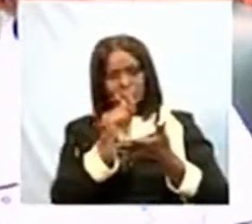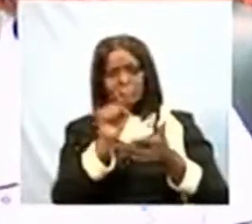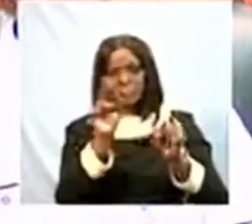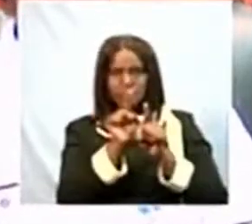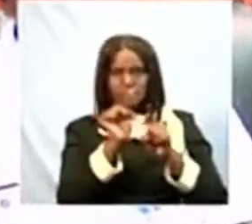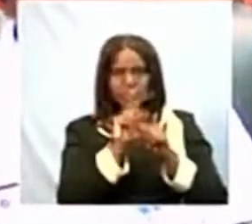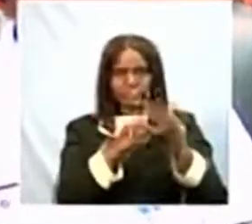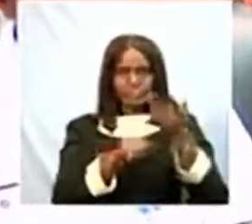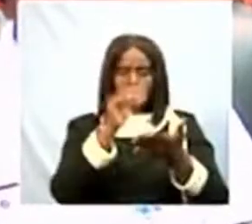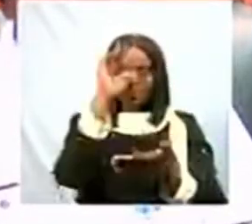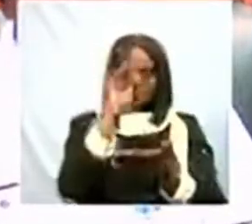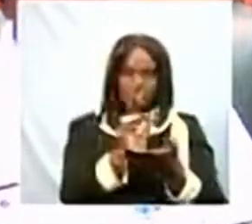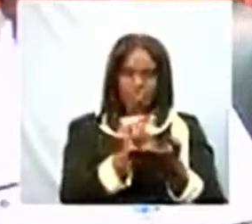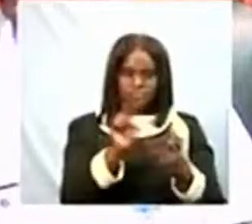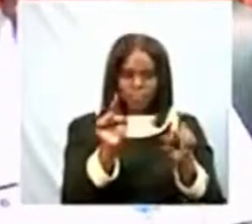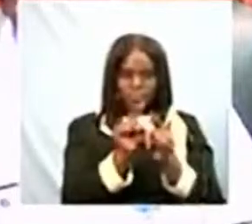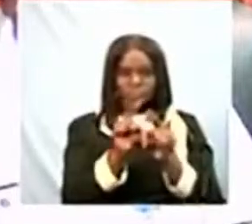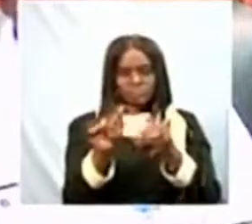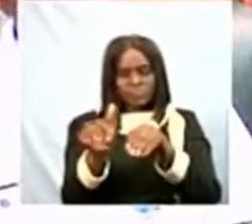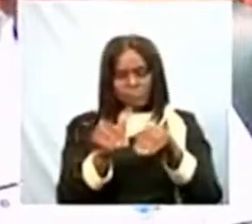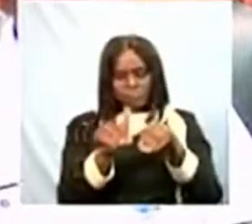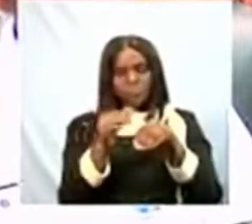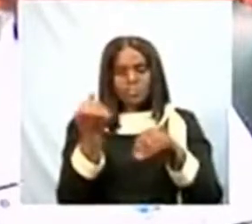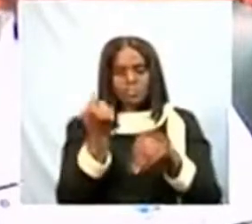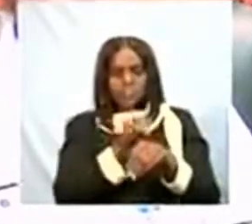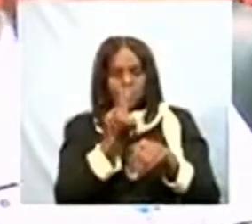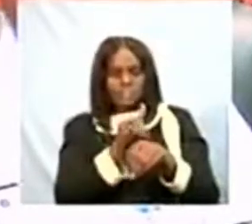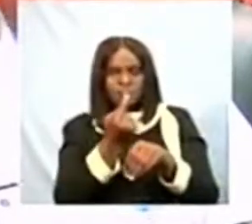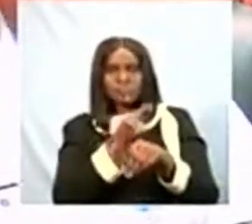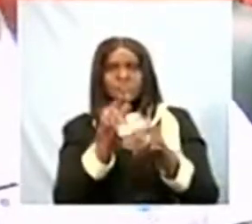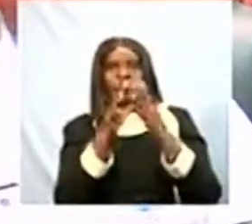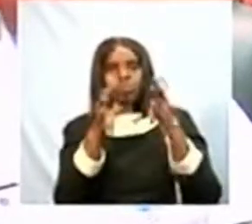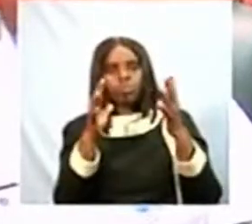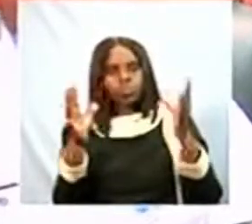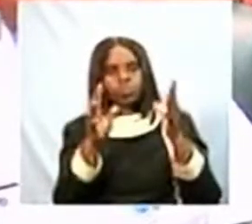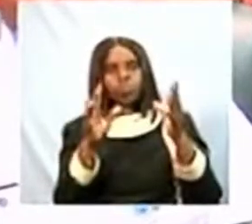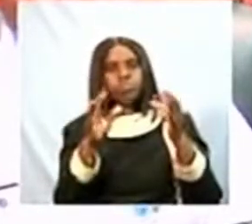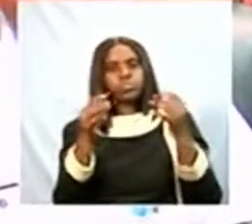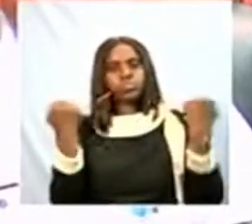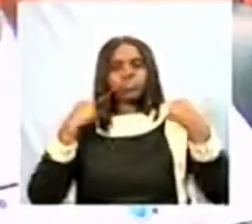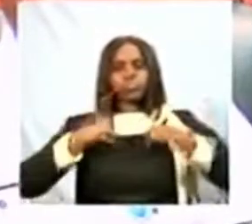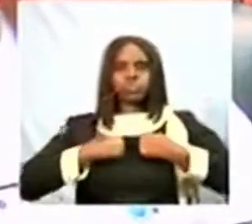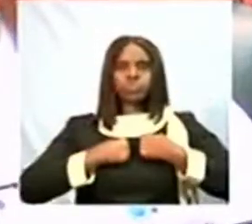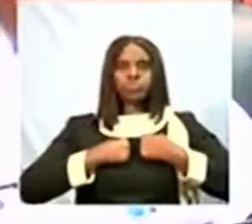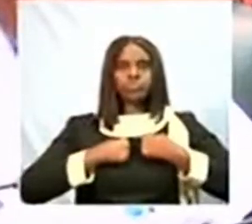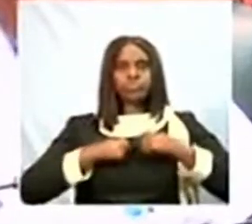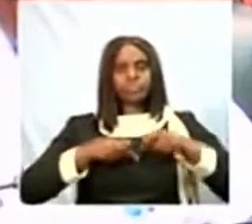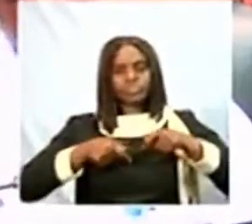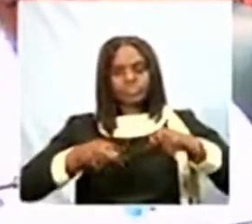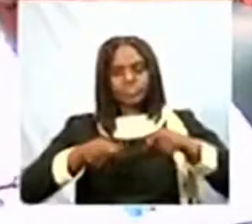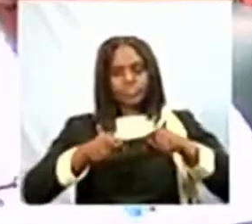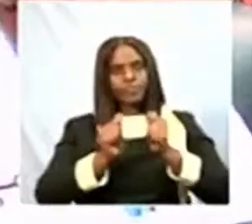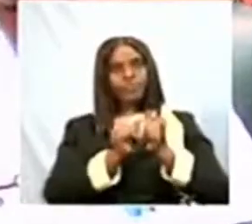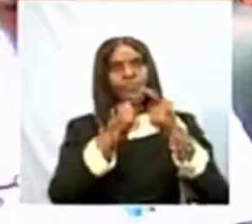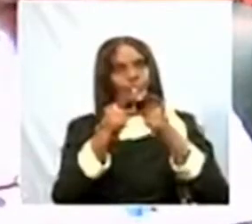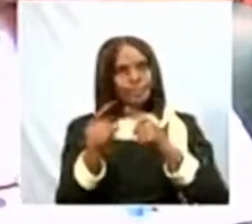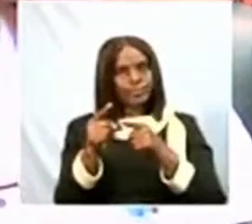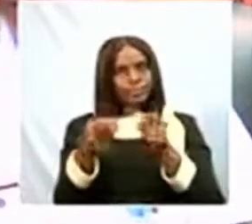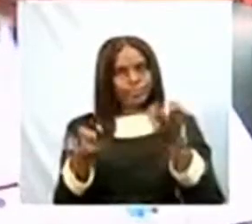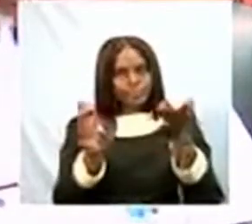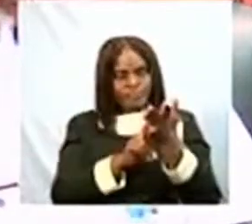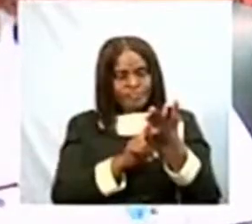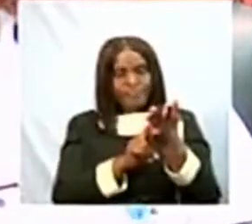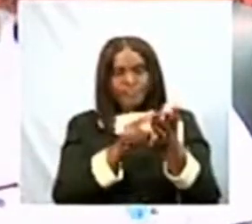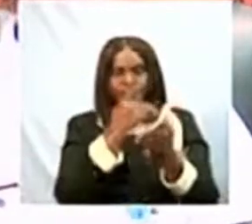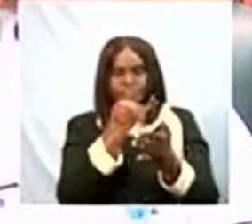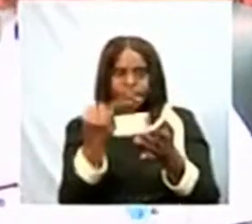reuse, recycle. Reduce, avoid the single use of plastic like bags, straws, and so on. Reuse